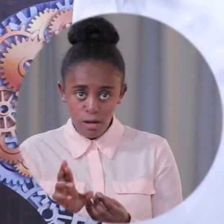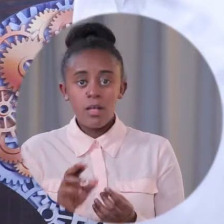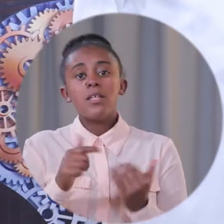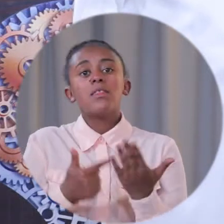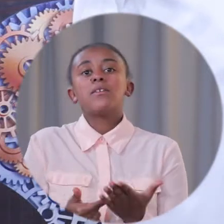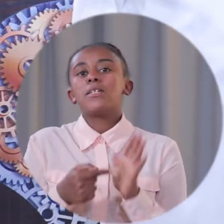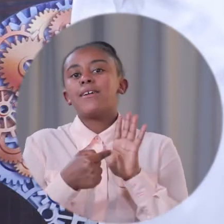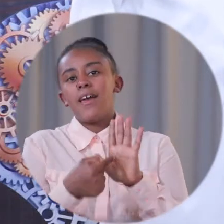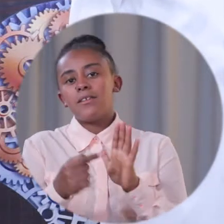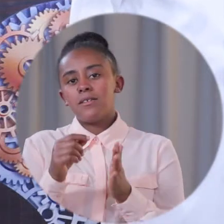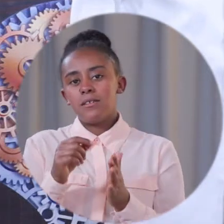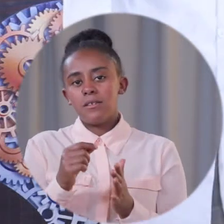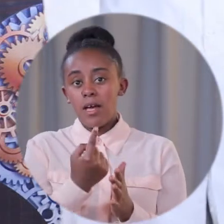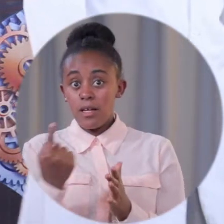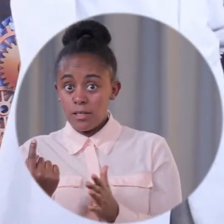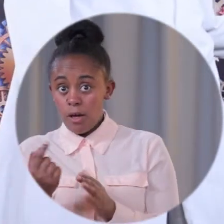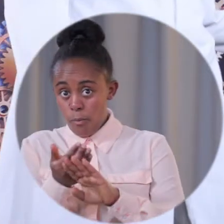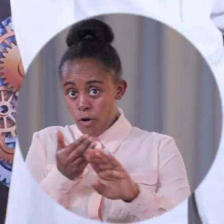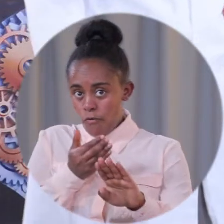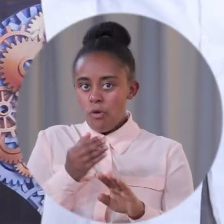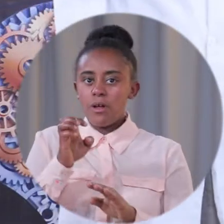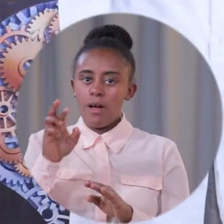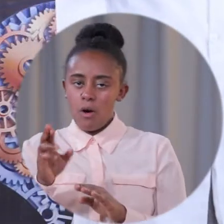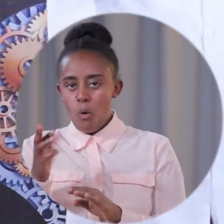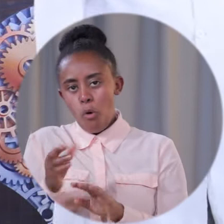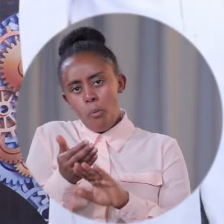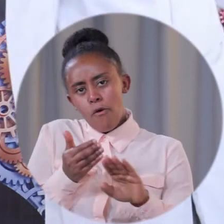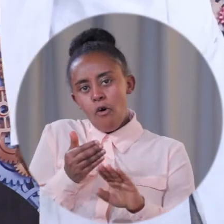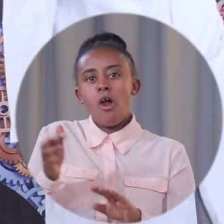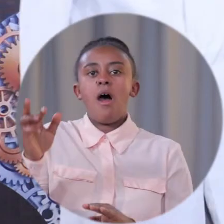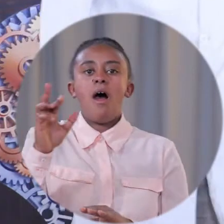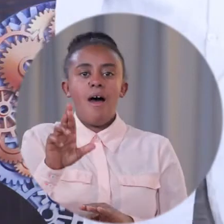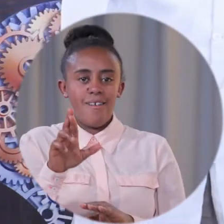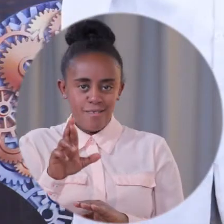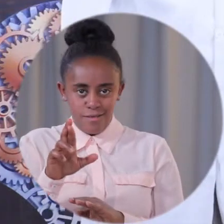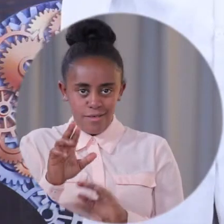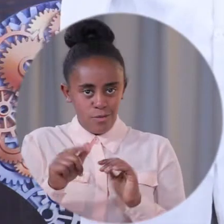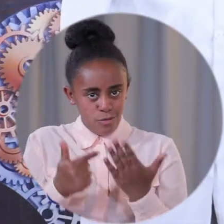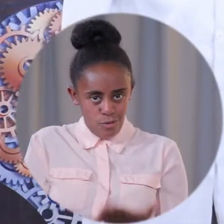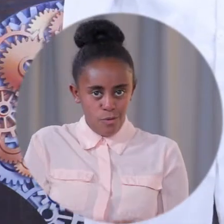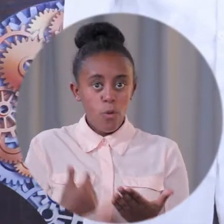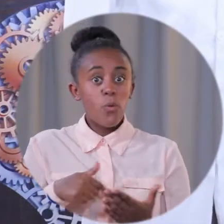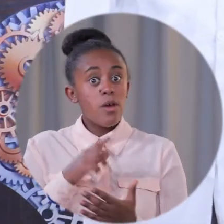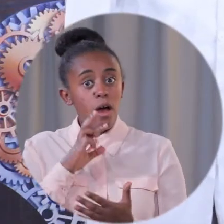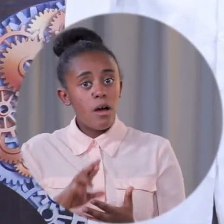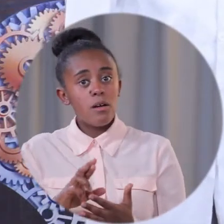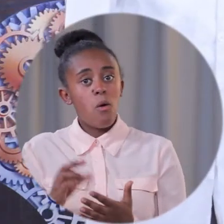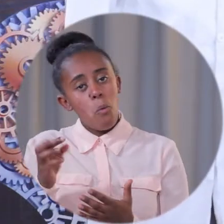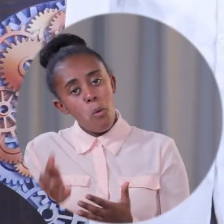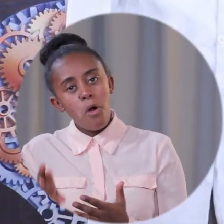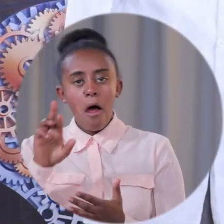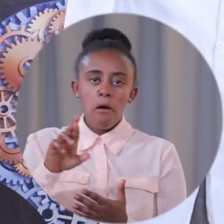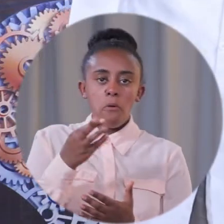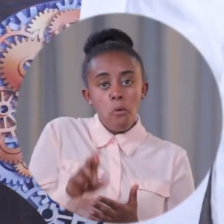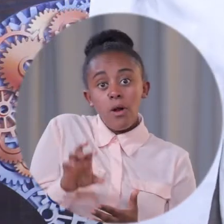This indicates there is a word before ER or before R. So, we add er or